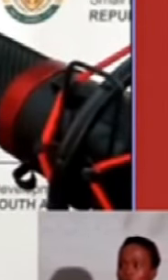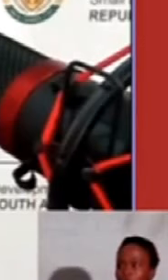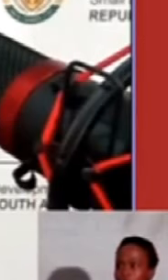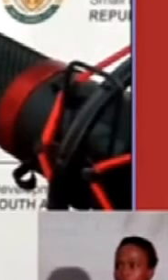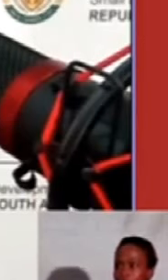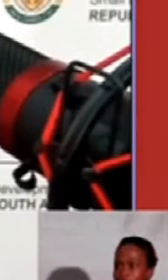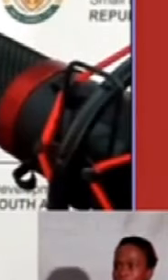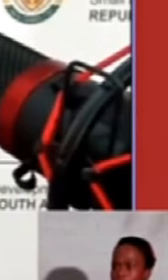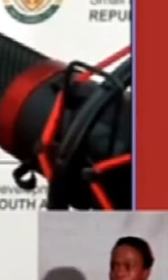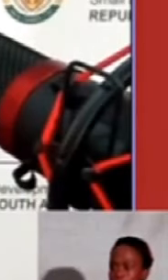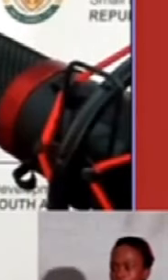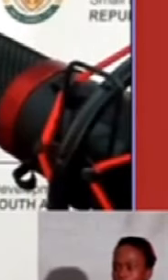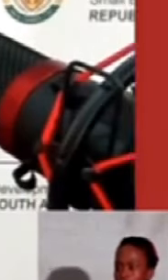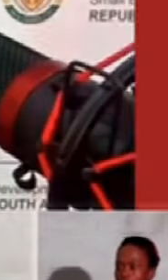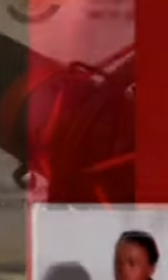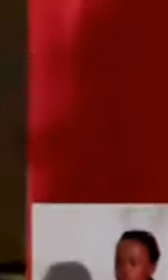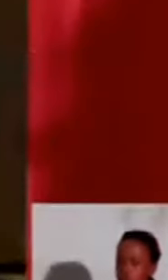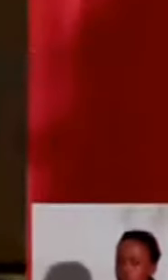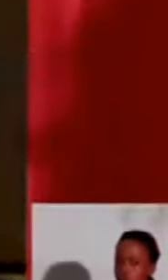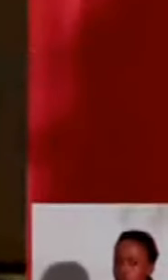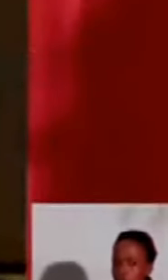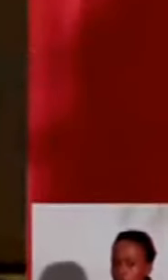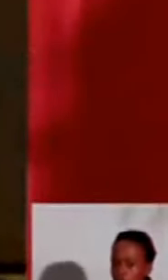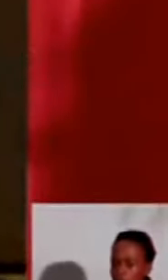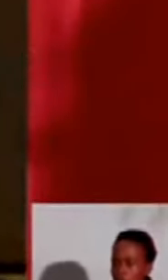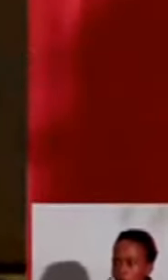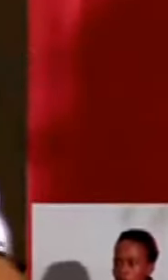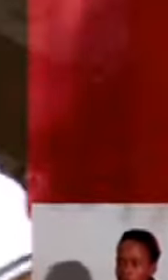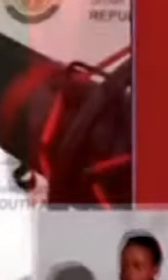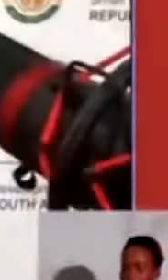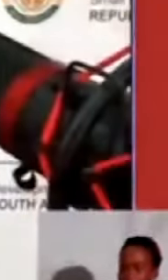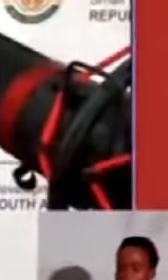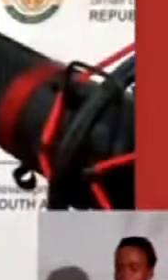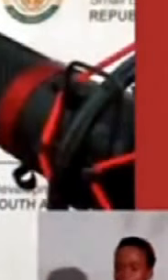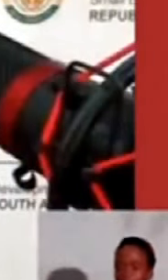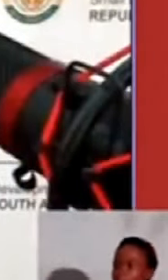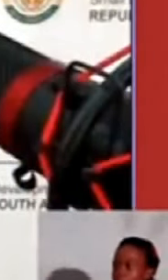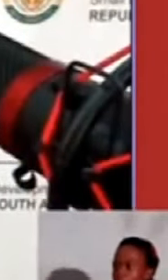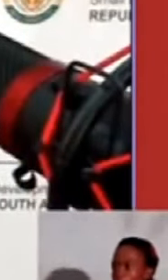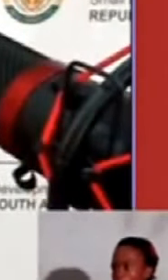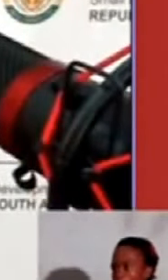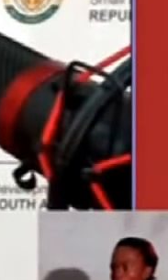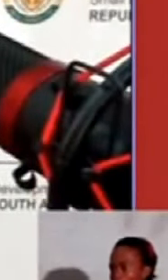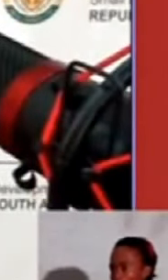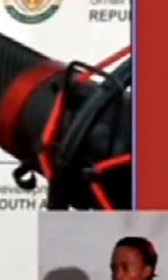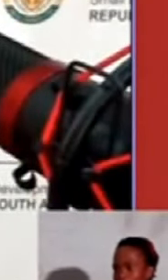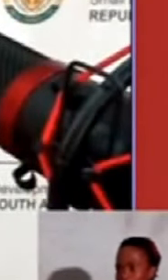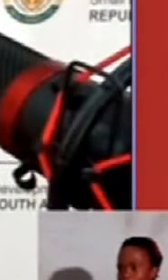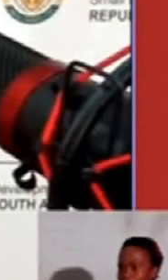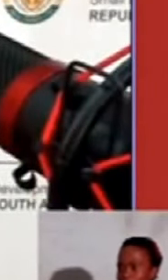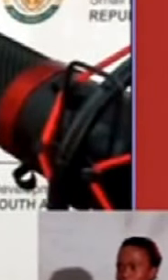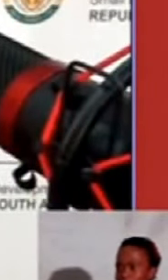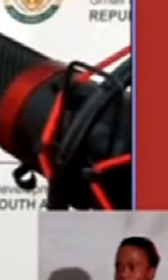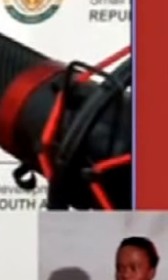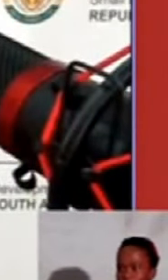on the criteria that we introduced? Criteria, Minister. well, the criteria looked at